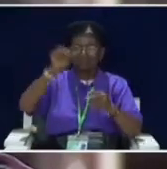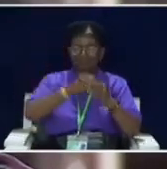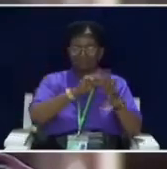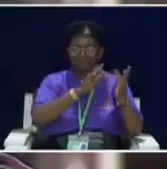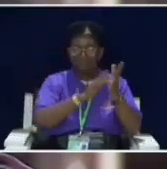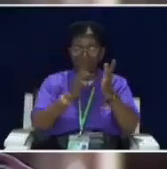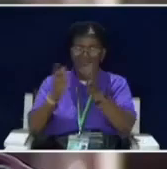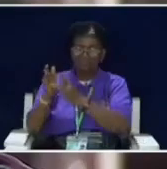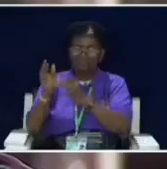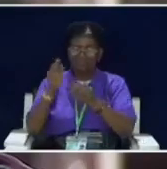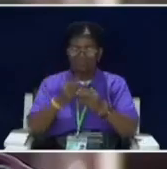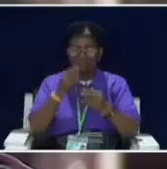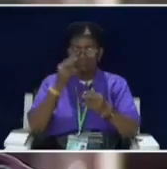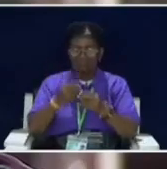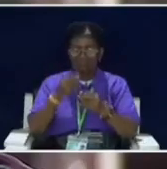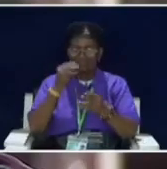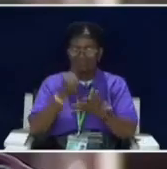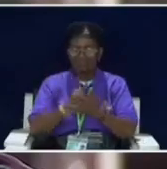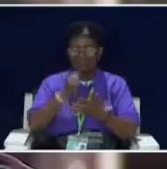ope wa loruko Jesu.